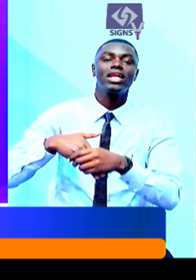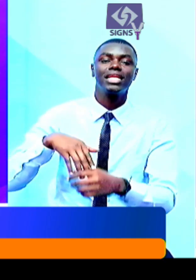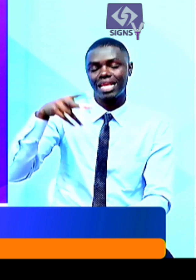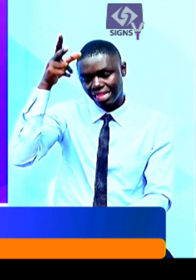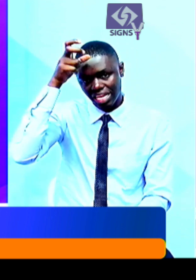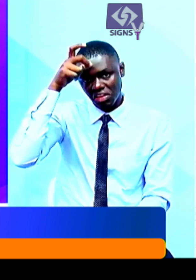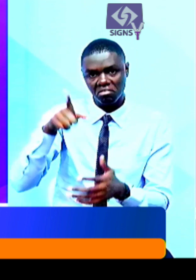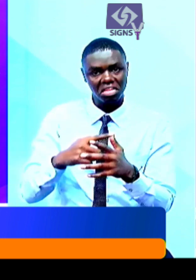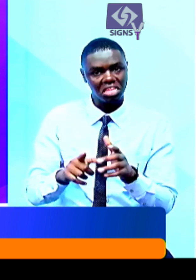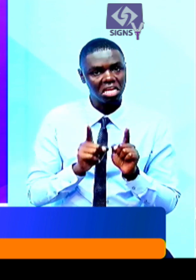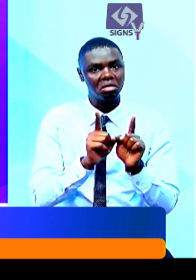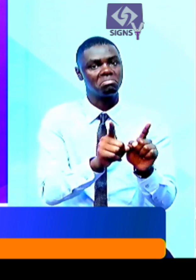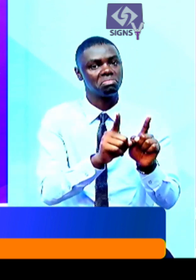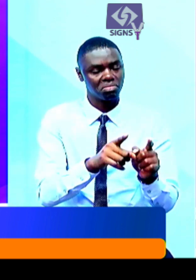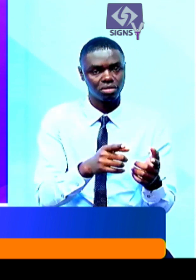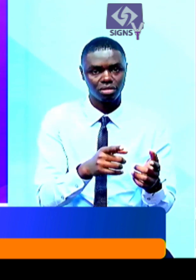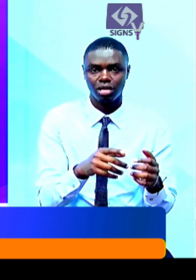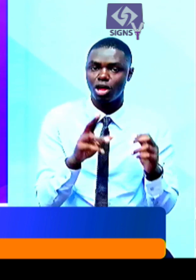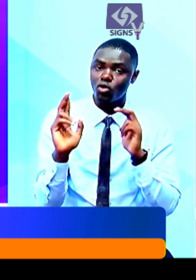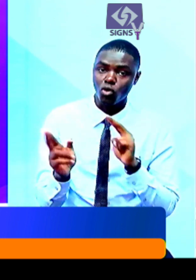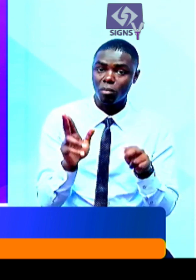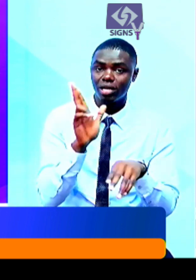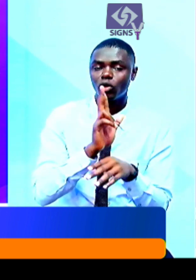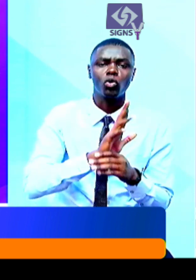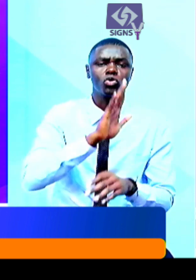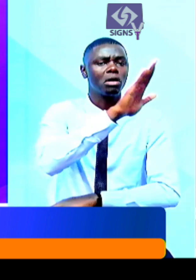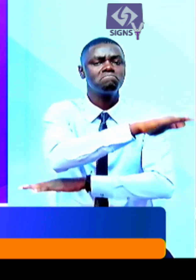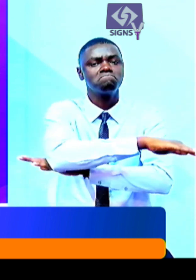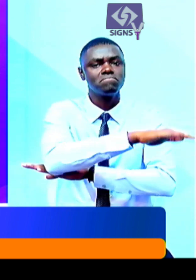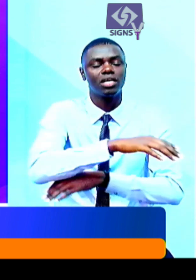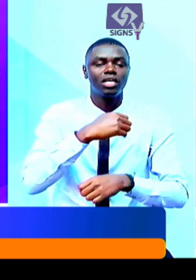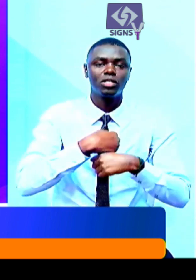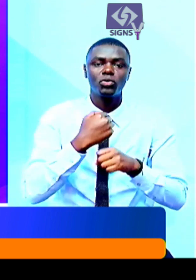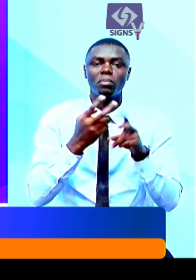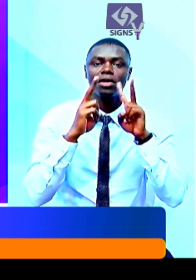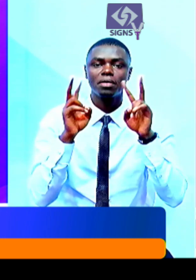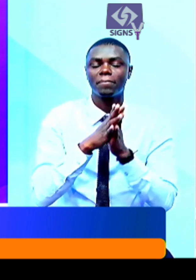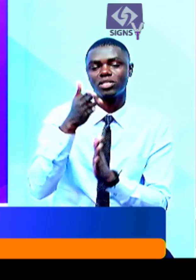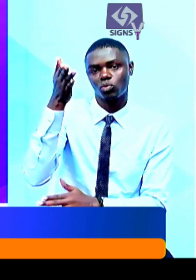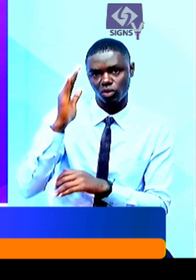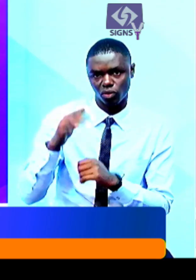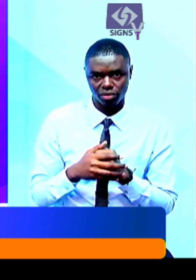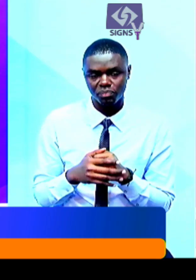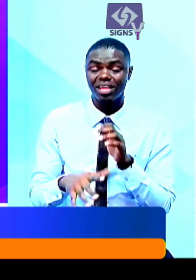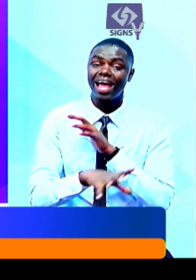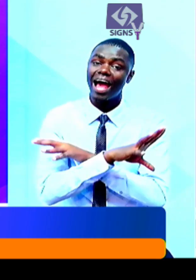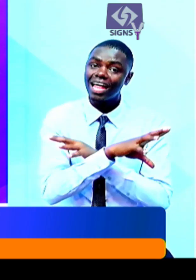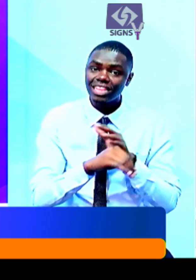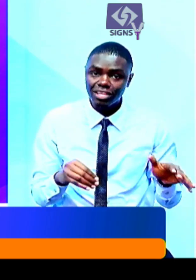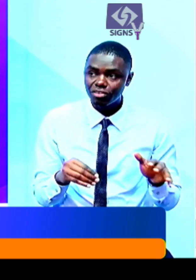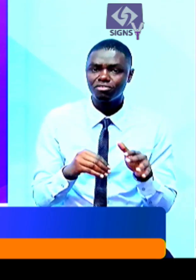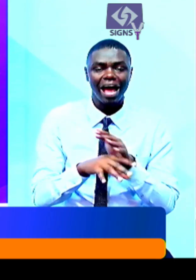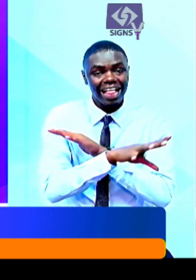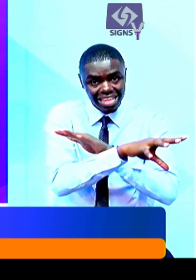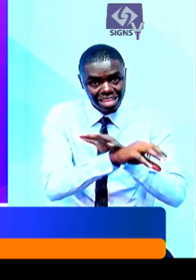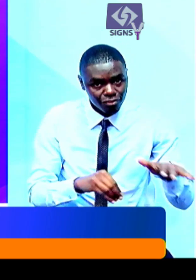with him to your sunset. Normally, use your sunset days to make peace with God. A thief, as bad as a